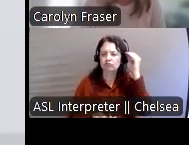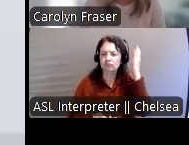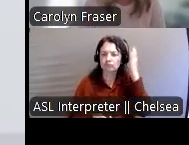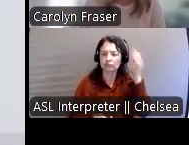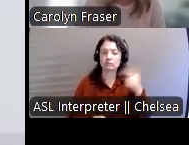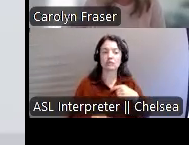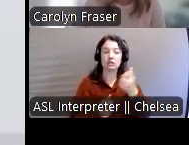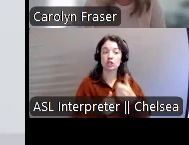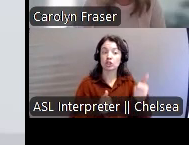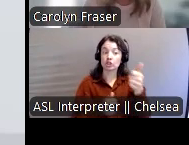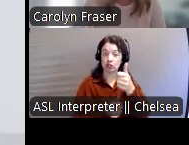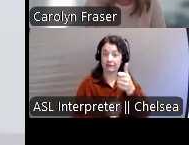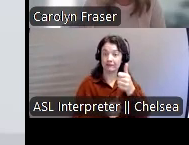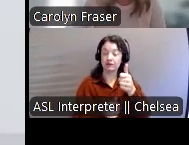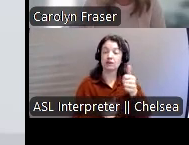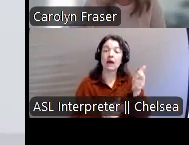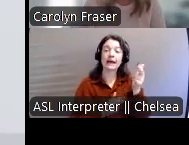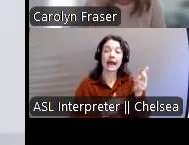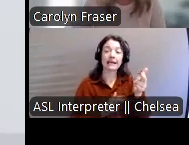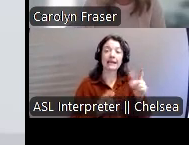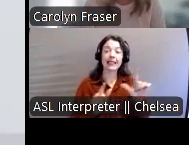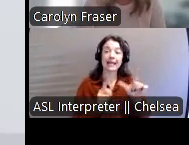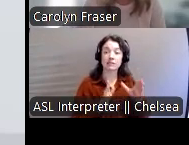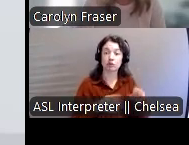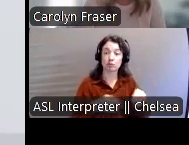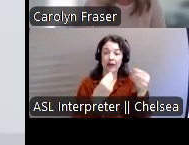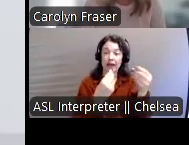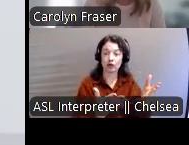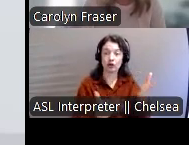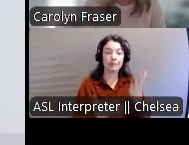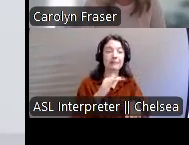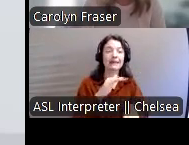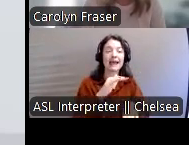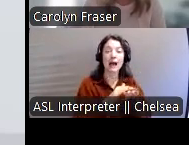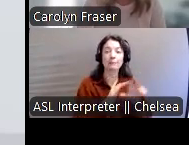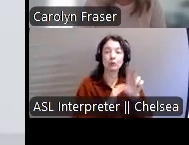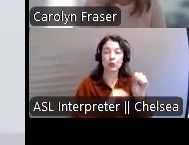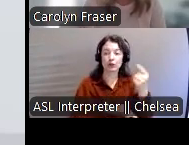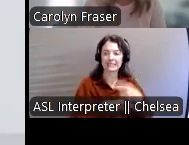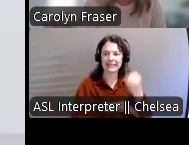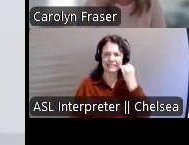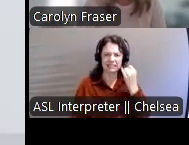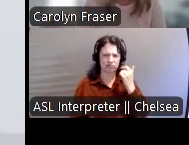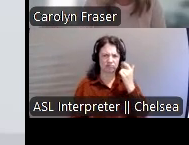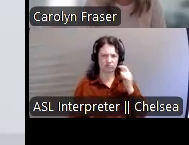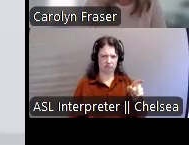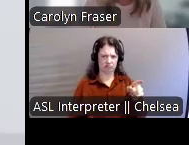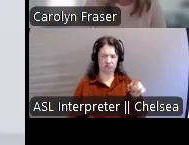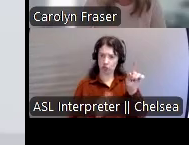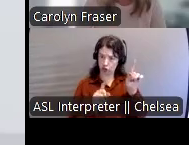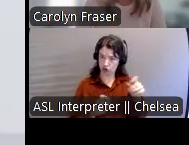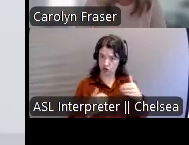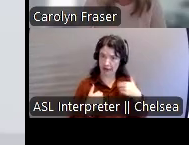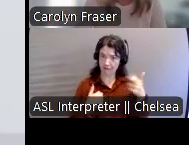a firearms license for up to 30 days when doubts arise about the license holder's eligibility. So, for example, suspected intimate